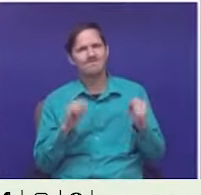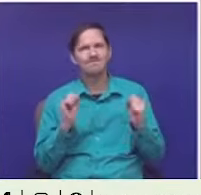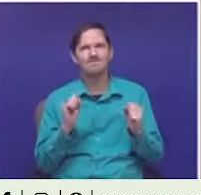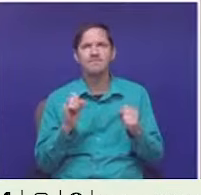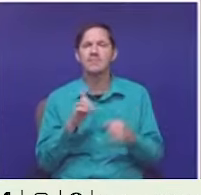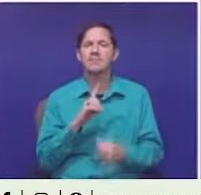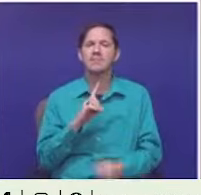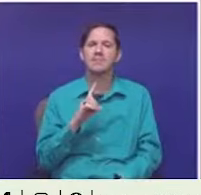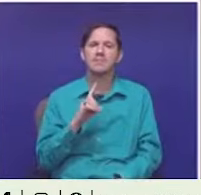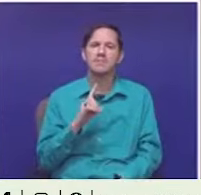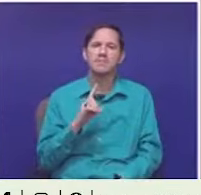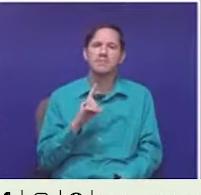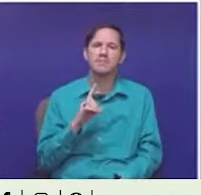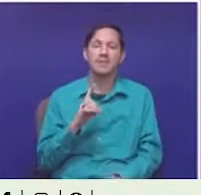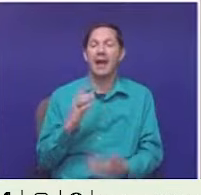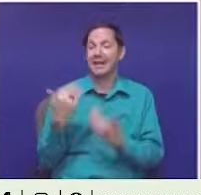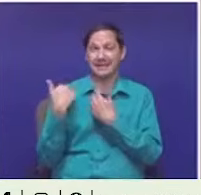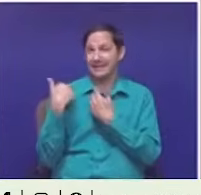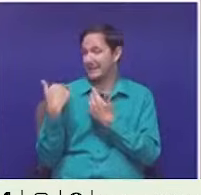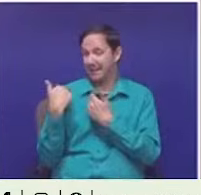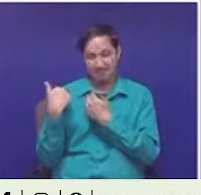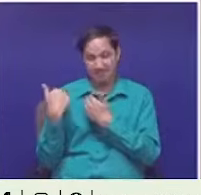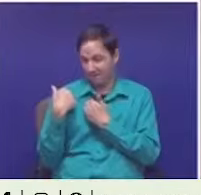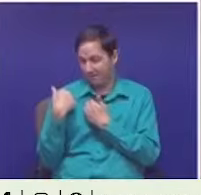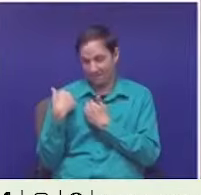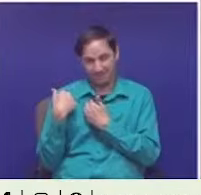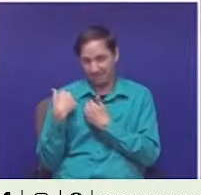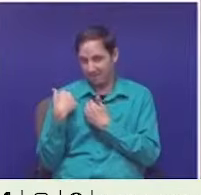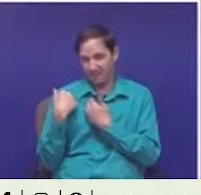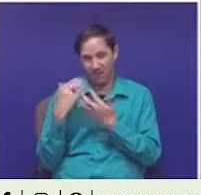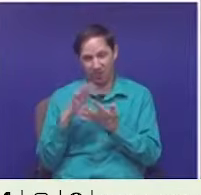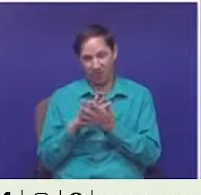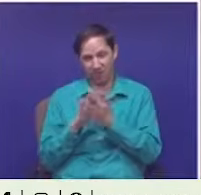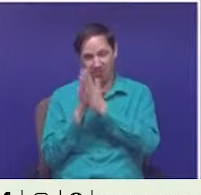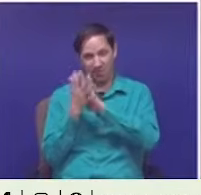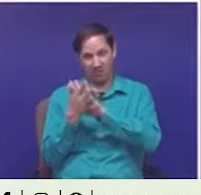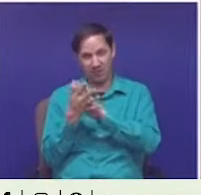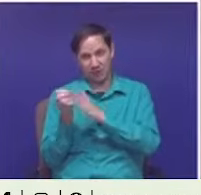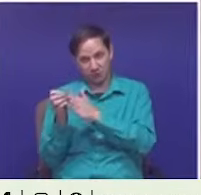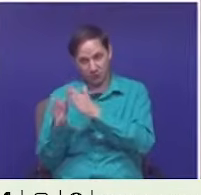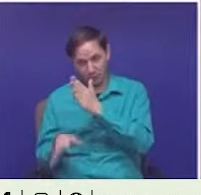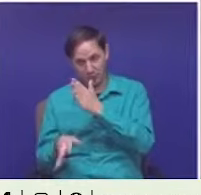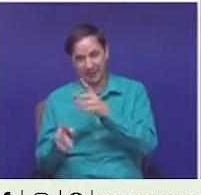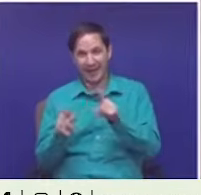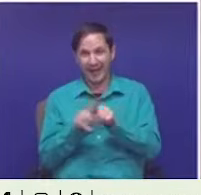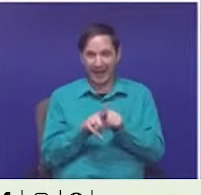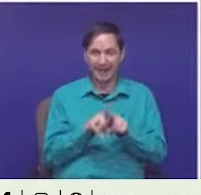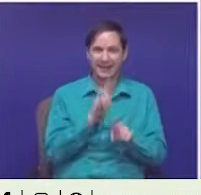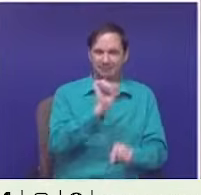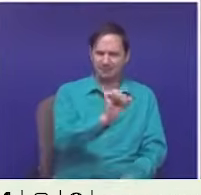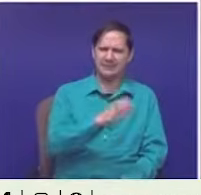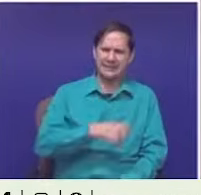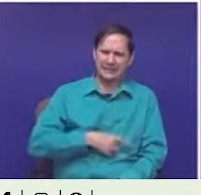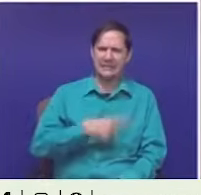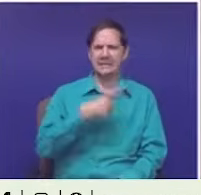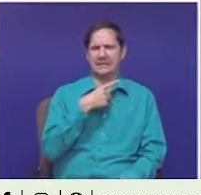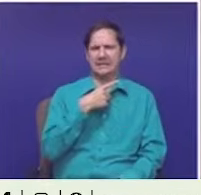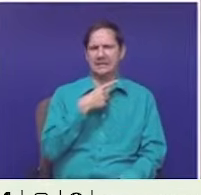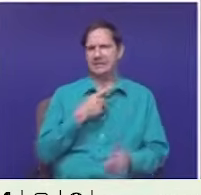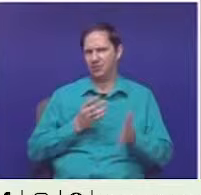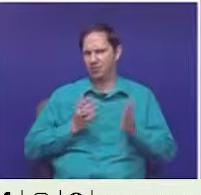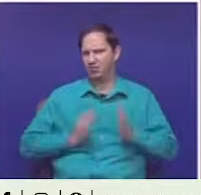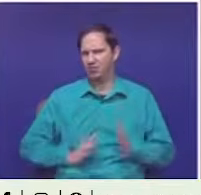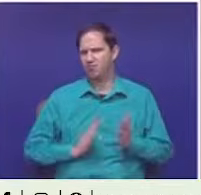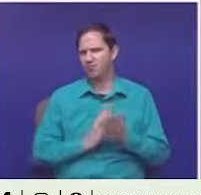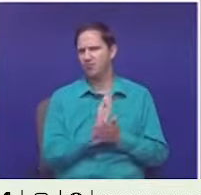say unsafe infrastructure undermines not only learner safety, but it undermines their dignity and the conditions for learning